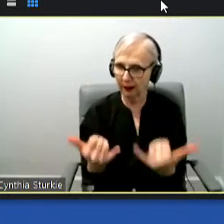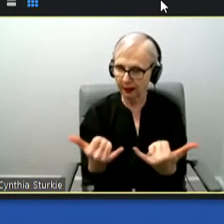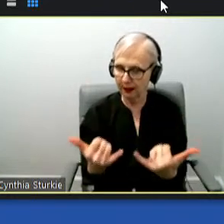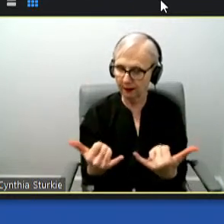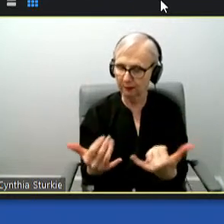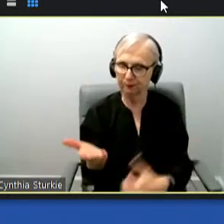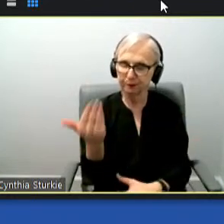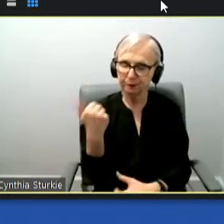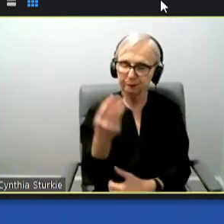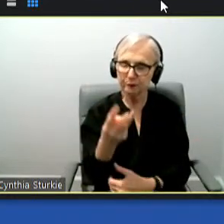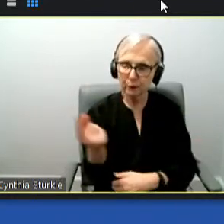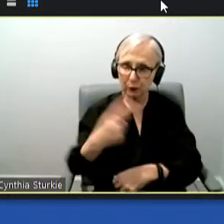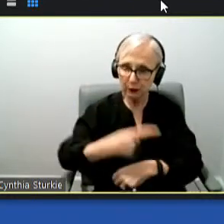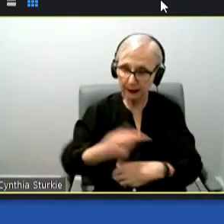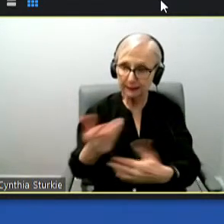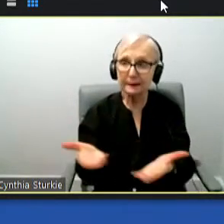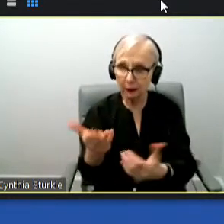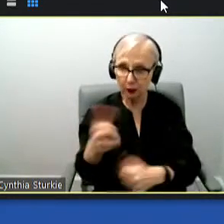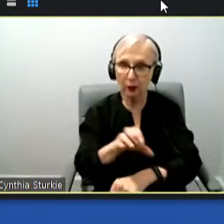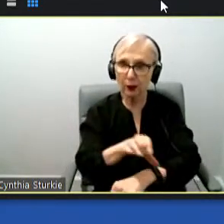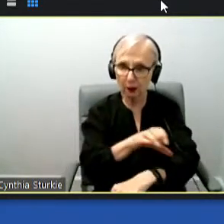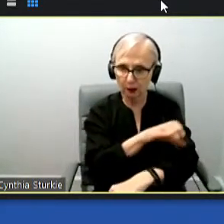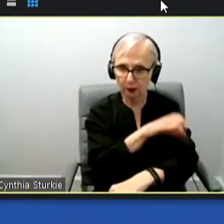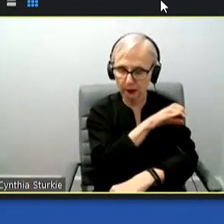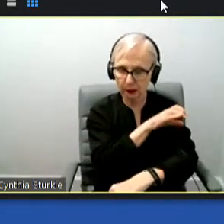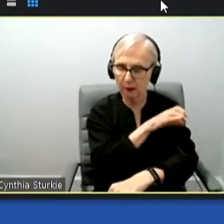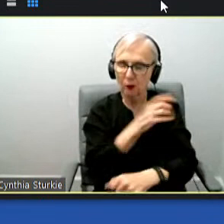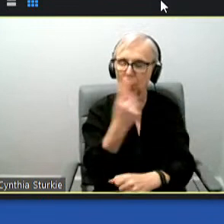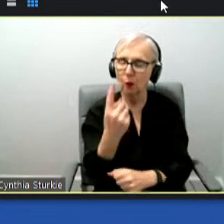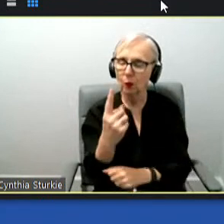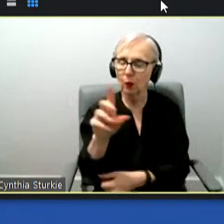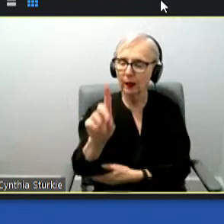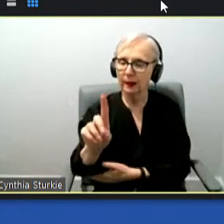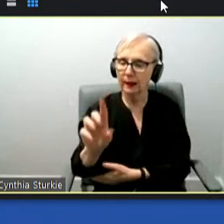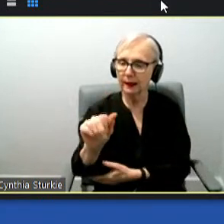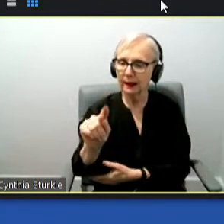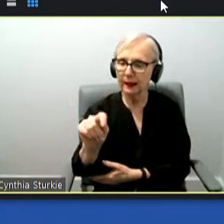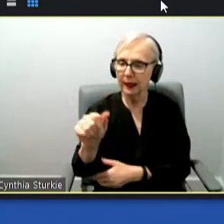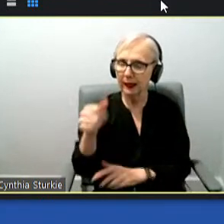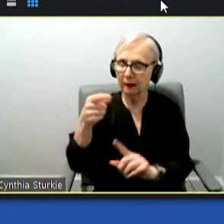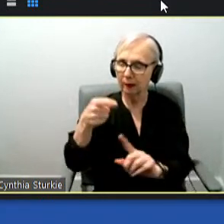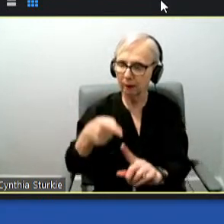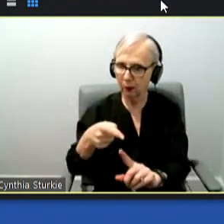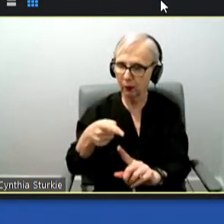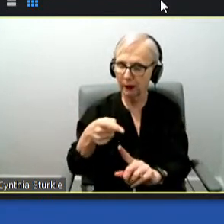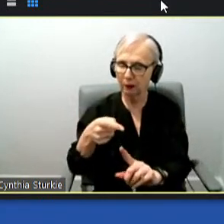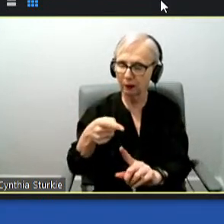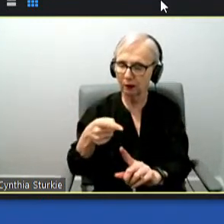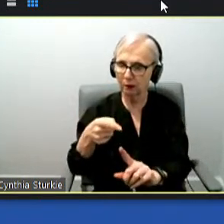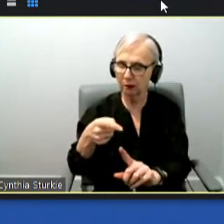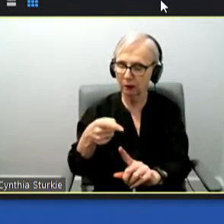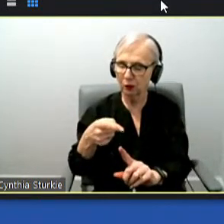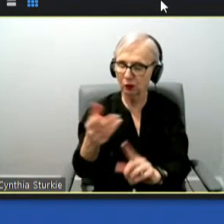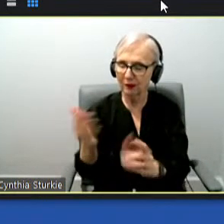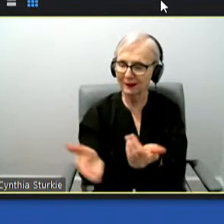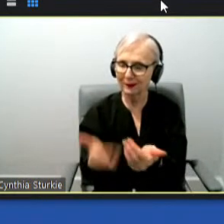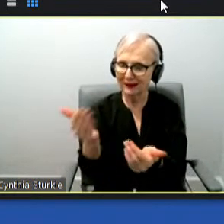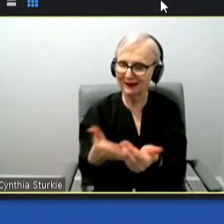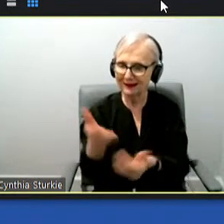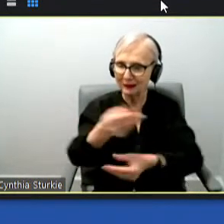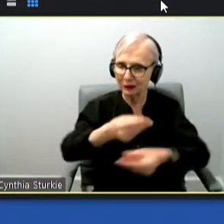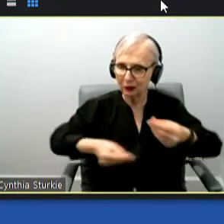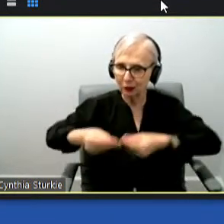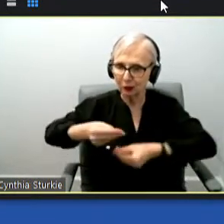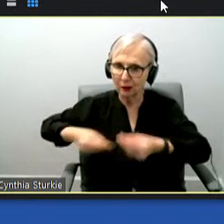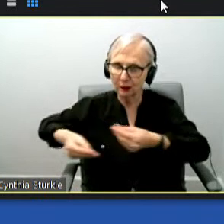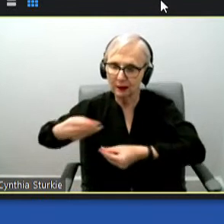days here in Colorado. One data point that also points to this virus being more transmissible is